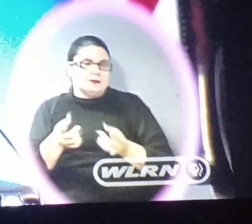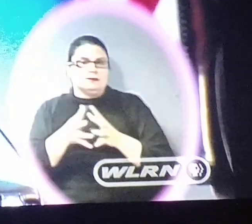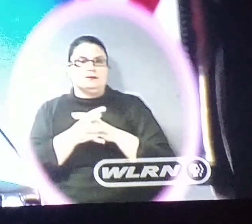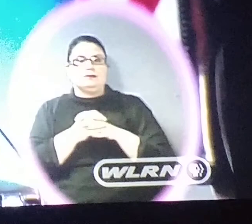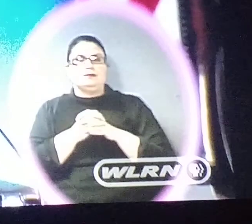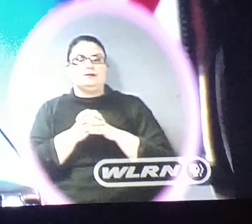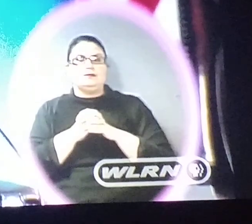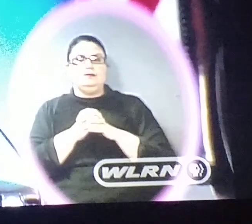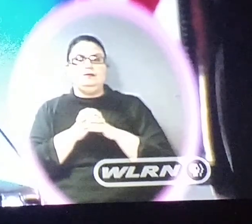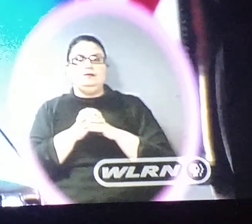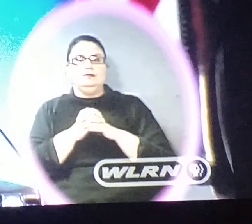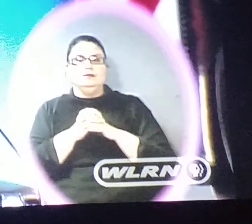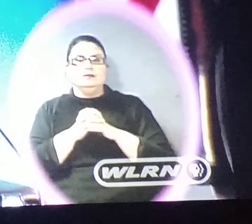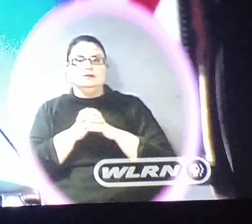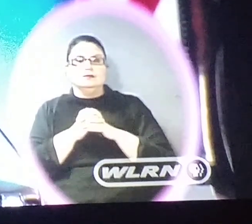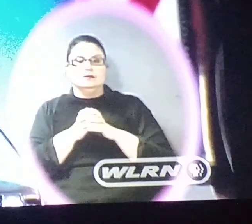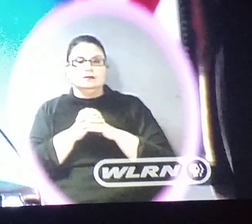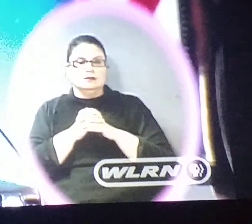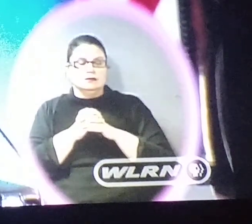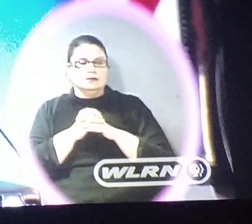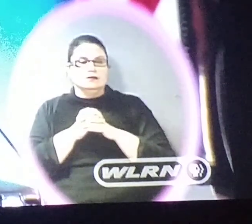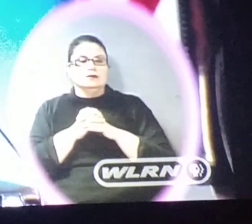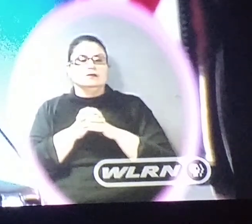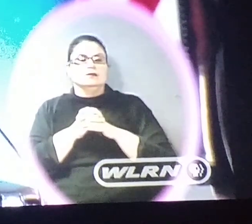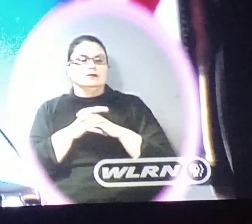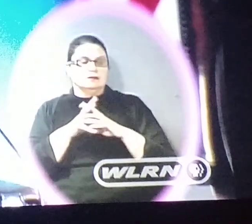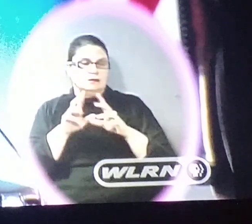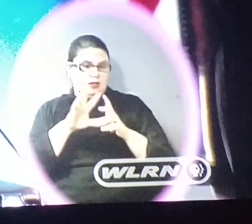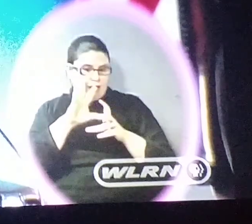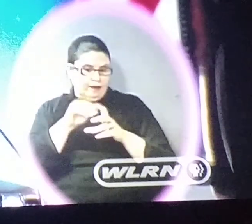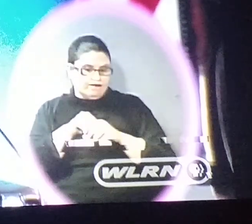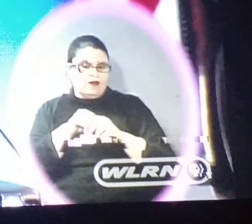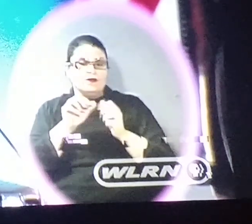of social media. I've